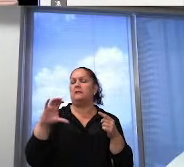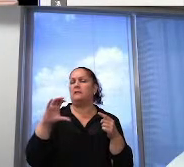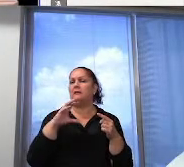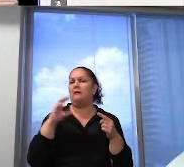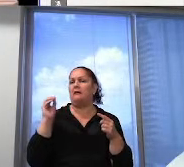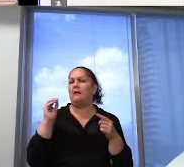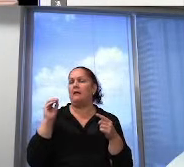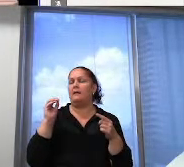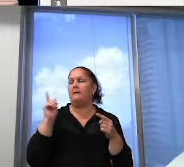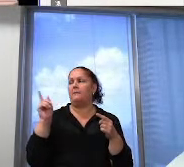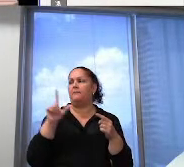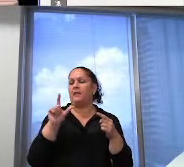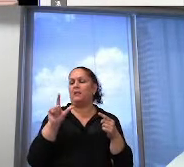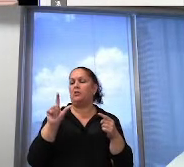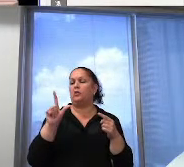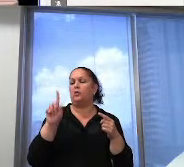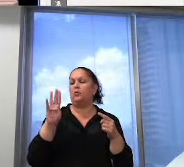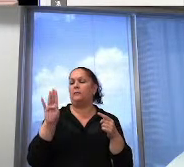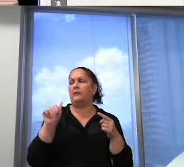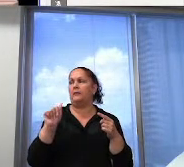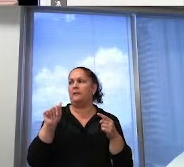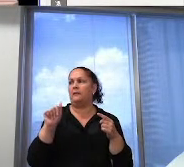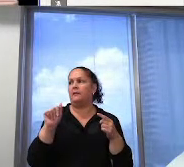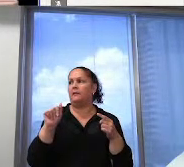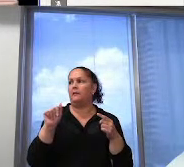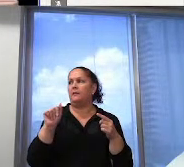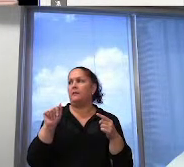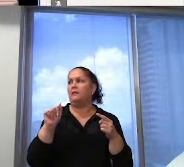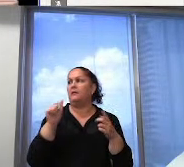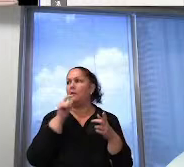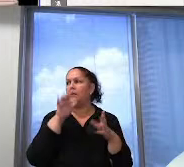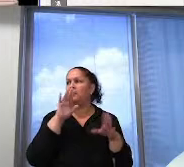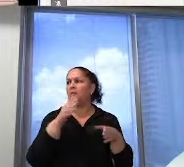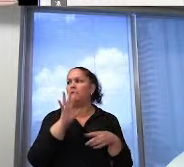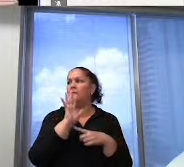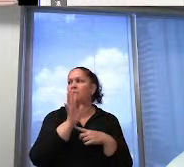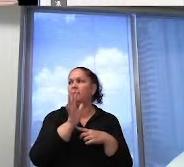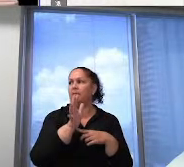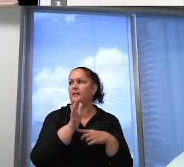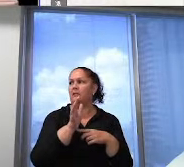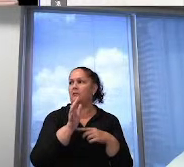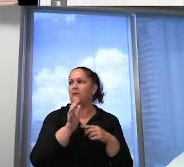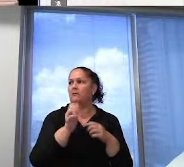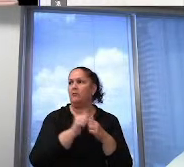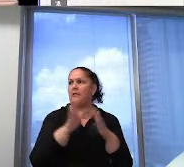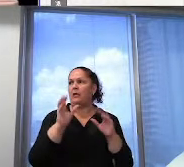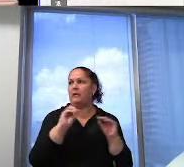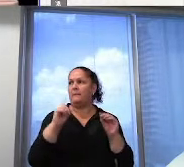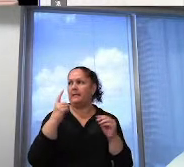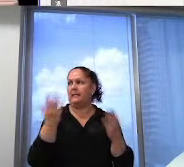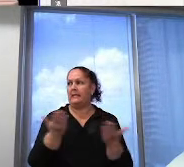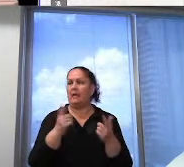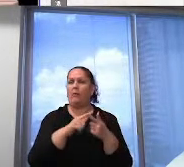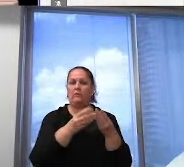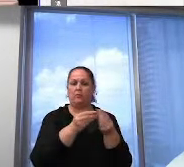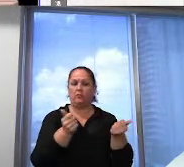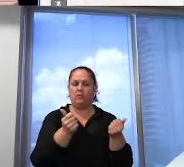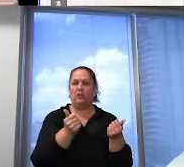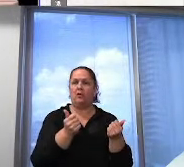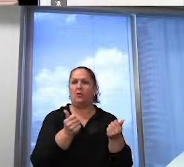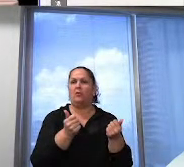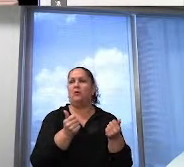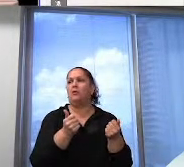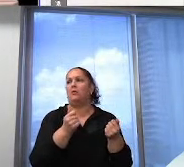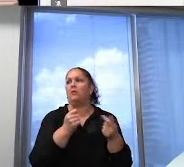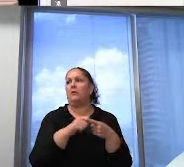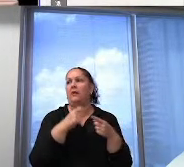OIPC and Luma, and I might want to spend 5 minutes without everybody else here because I might be able to resolve it without having